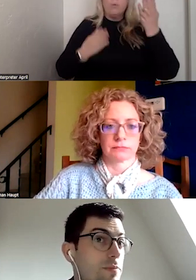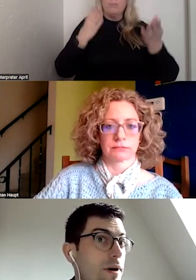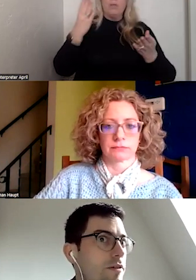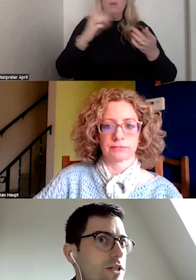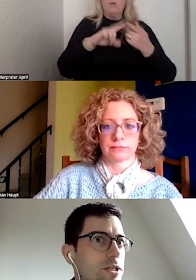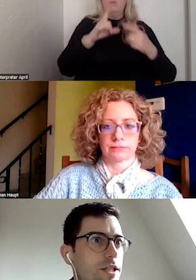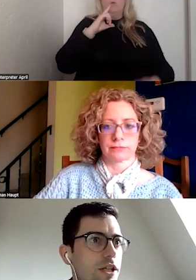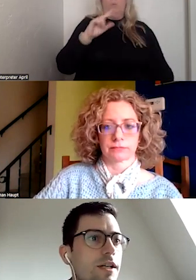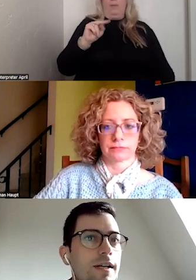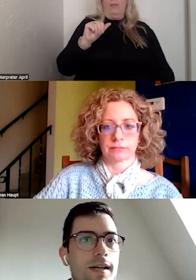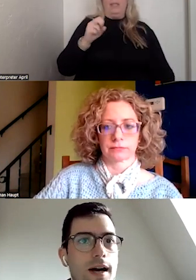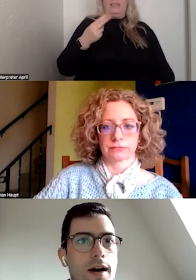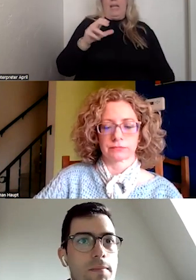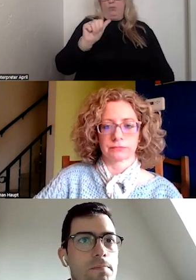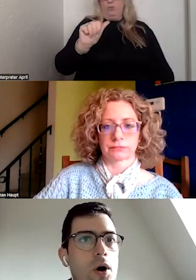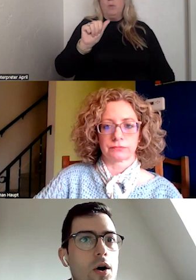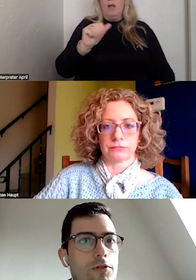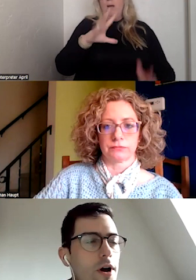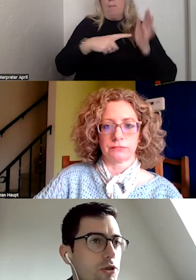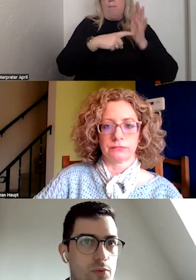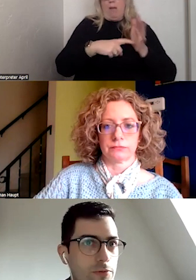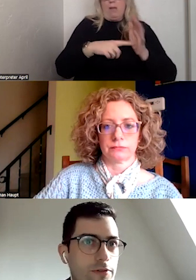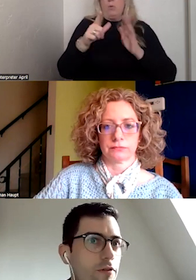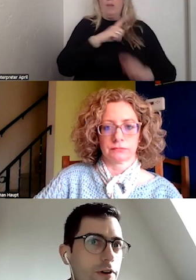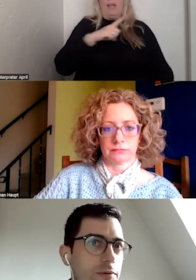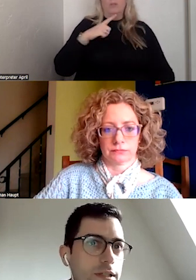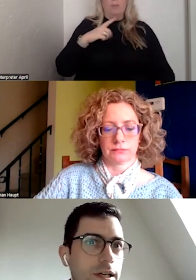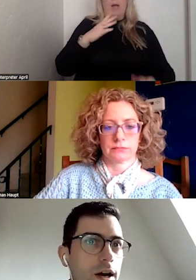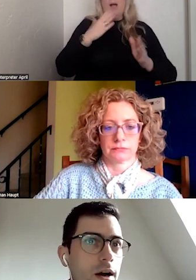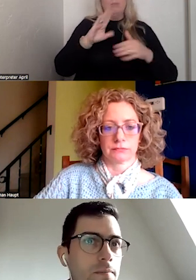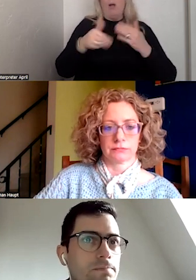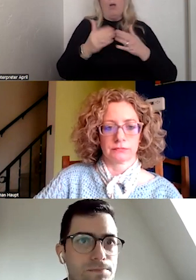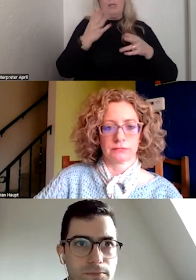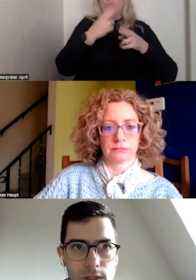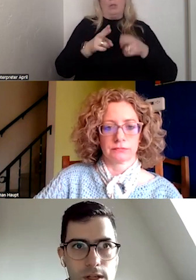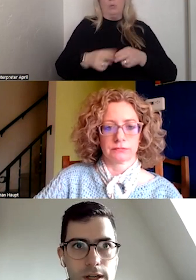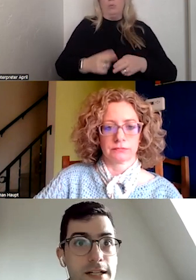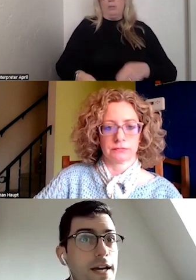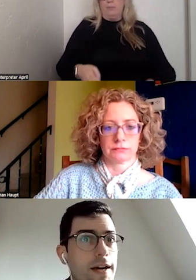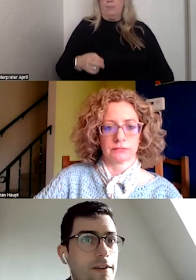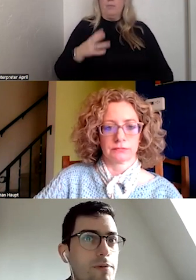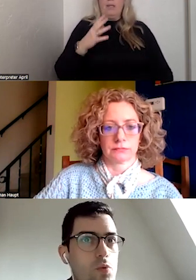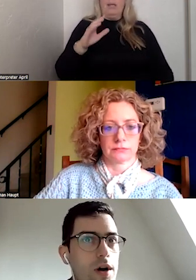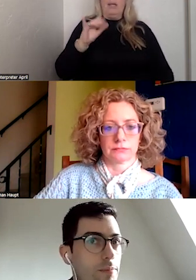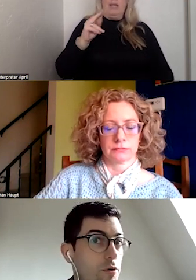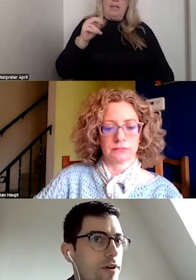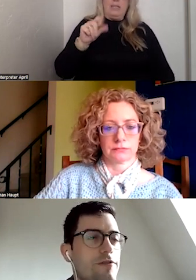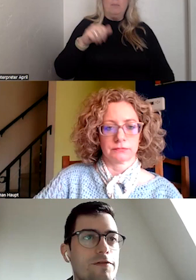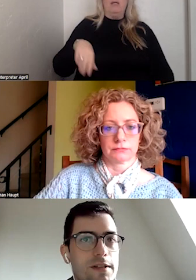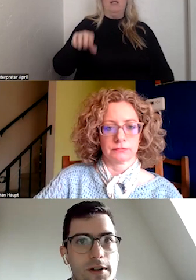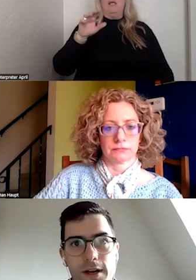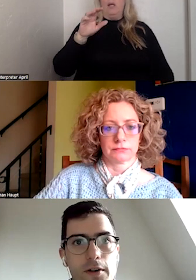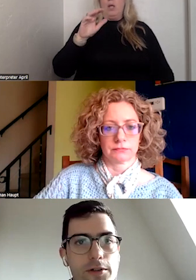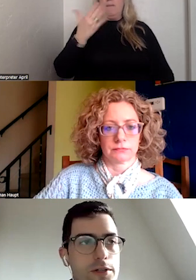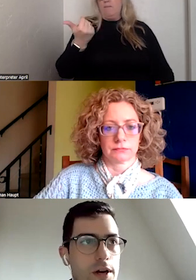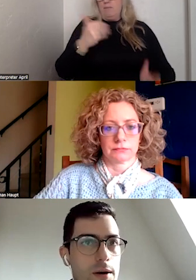the NASH model legislation. Also, I'll just run through these all very quickly. Indiana SB1 appropriates